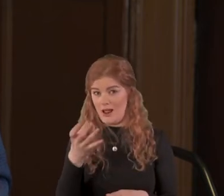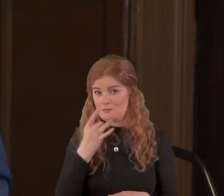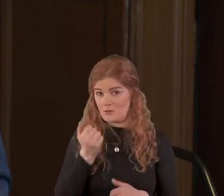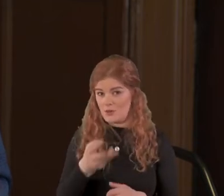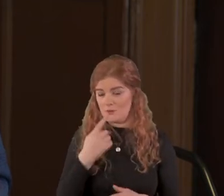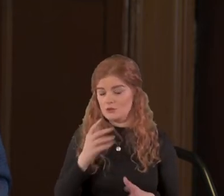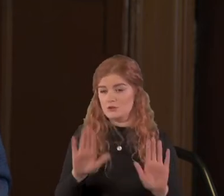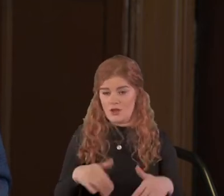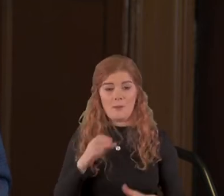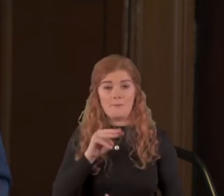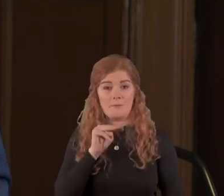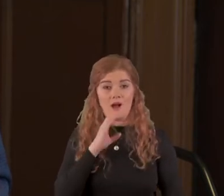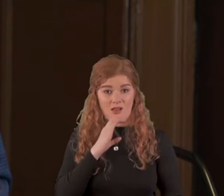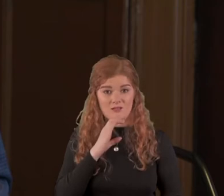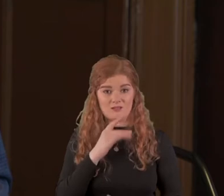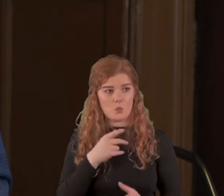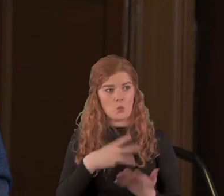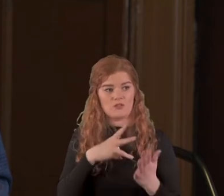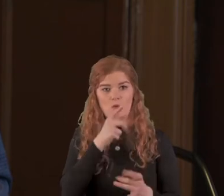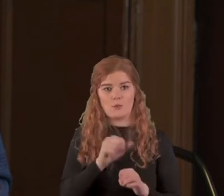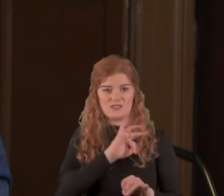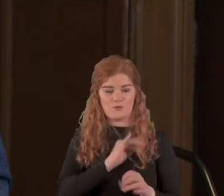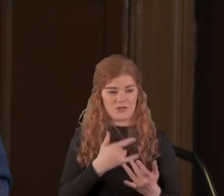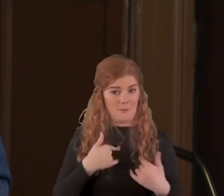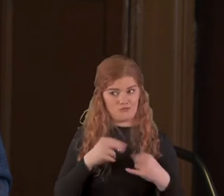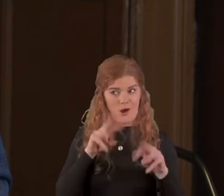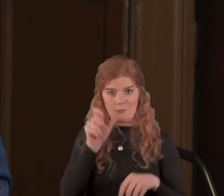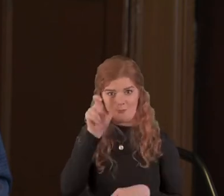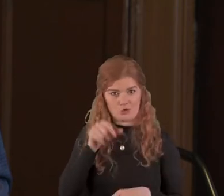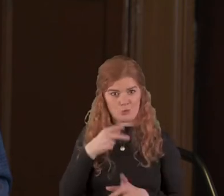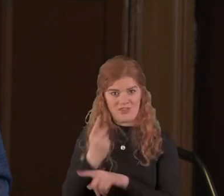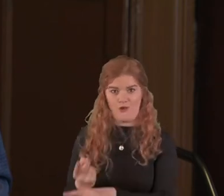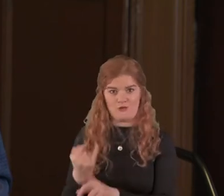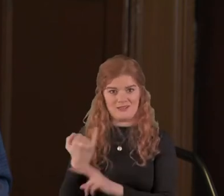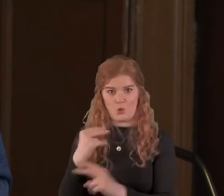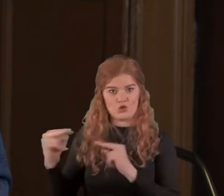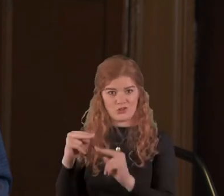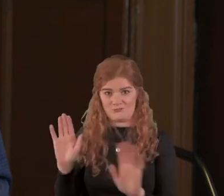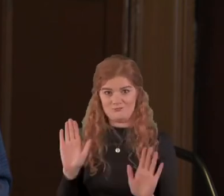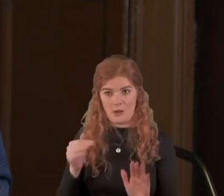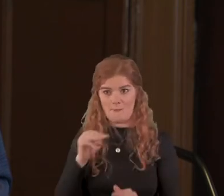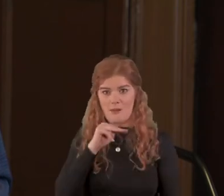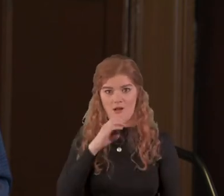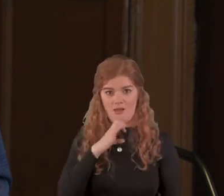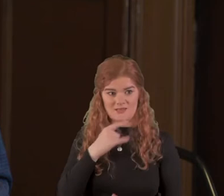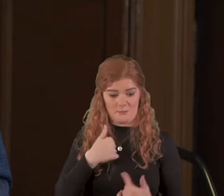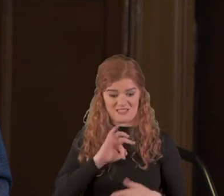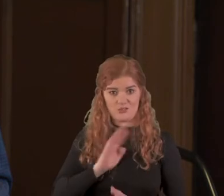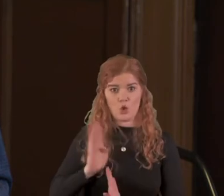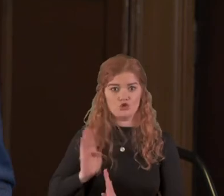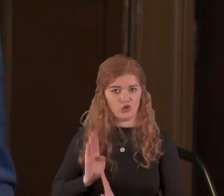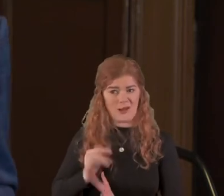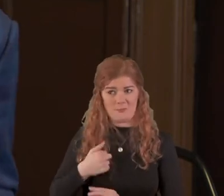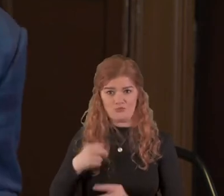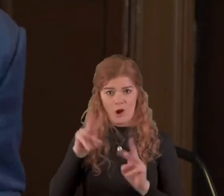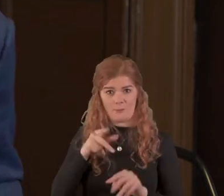know, Collins says of himself that he's the wrong man to be there. Collins says of himself, I am a soldier. I'm not the